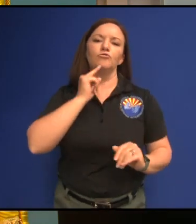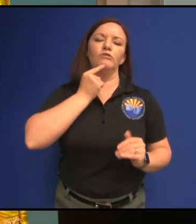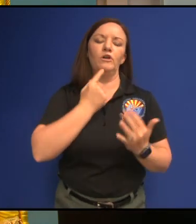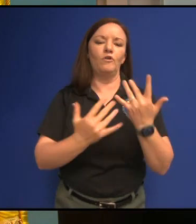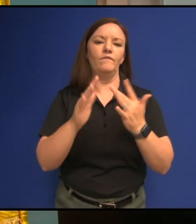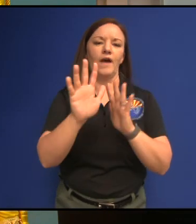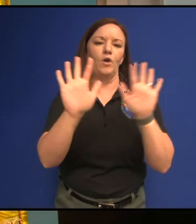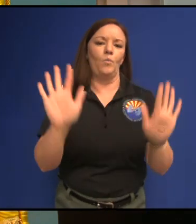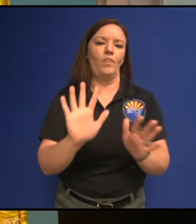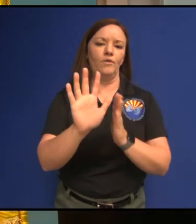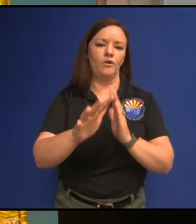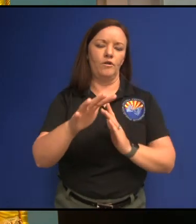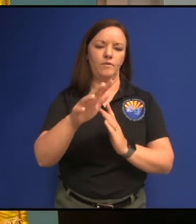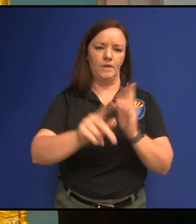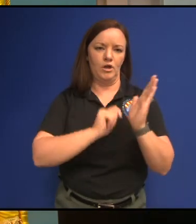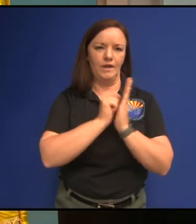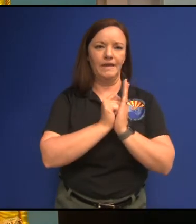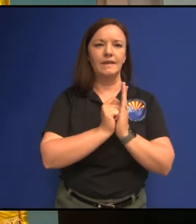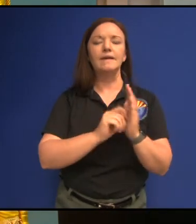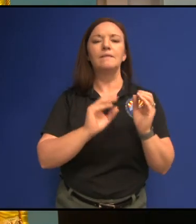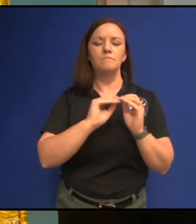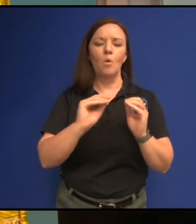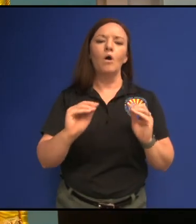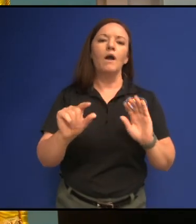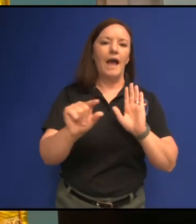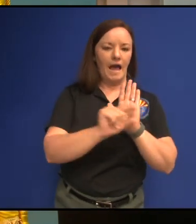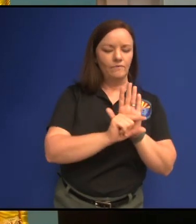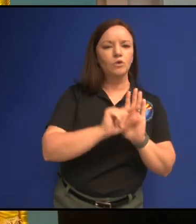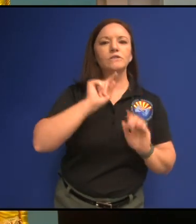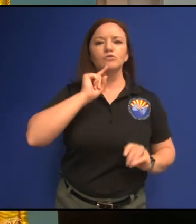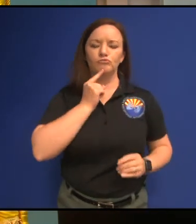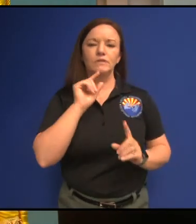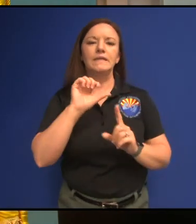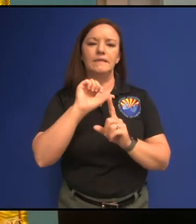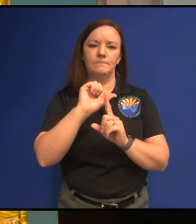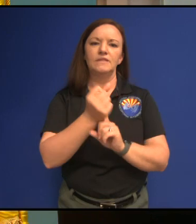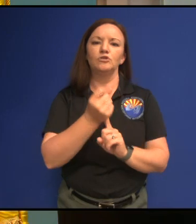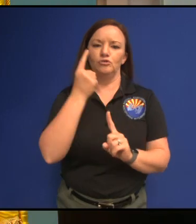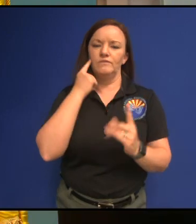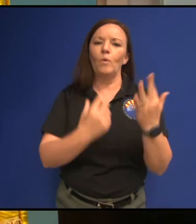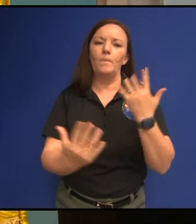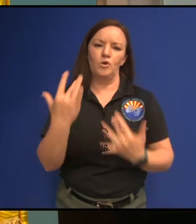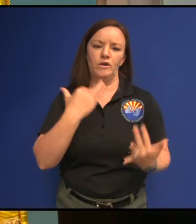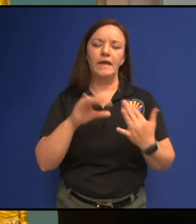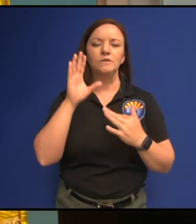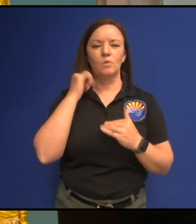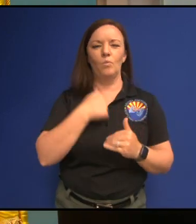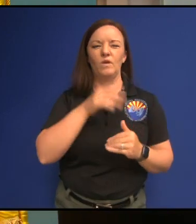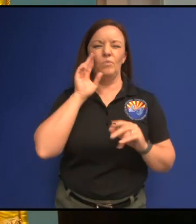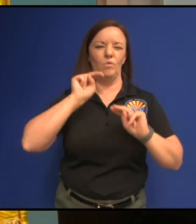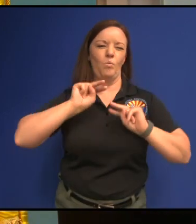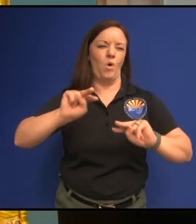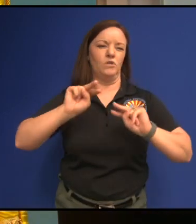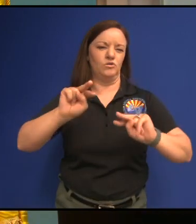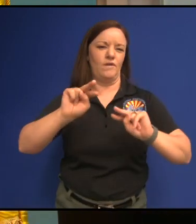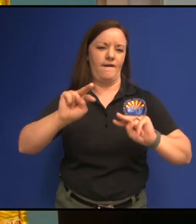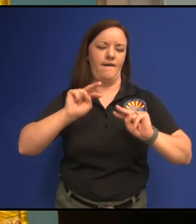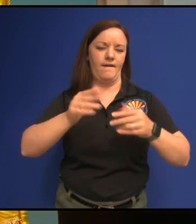going to have more adverse and extreme conditions for burning. So that'll be something to watch for as we head into